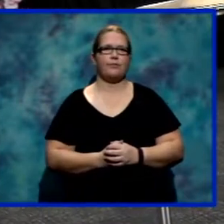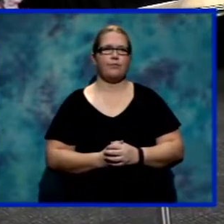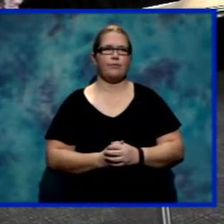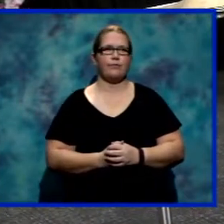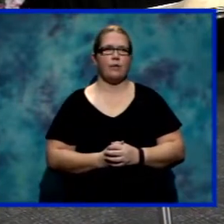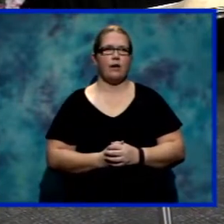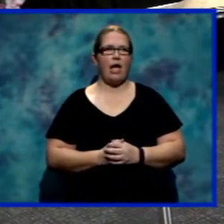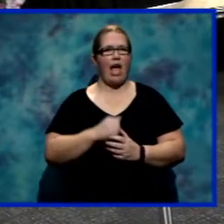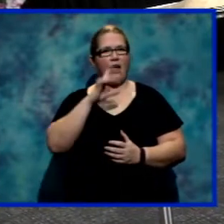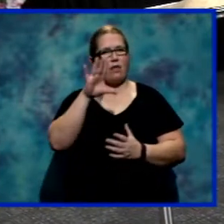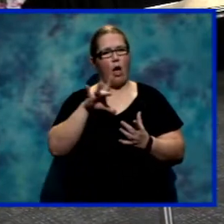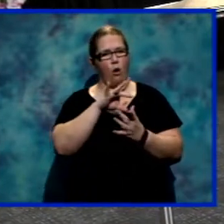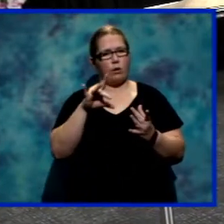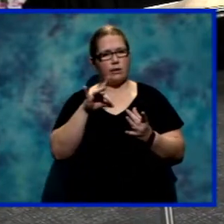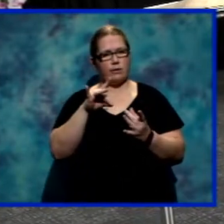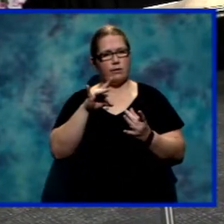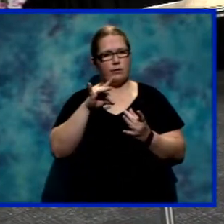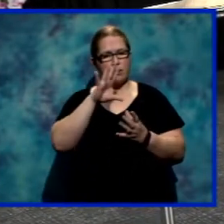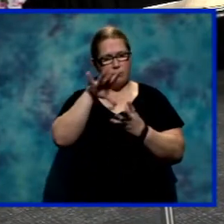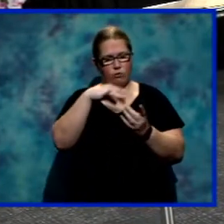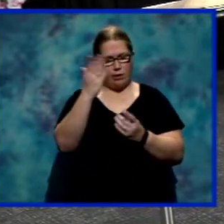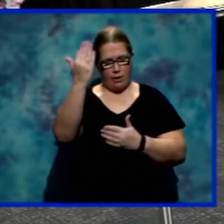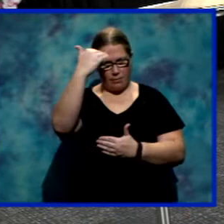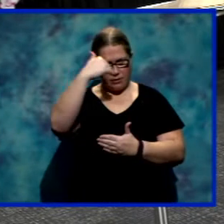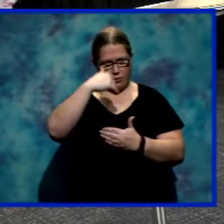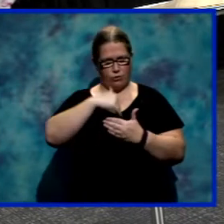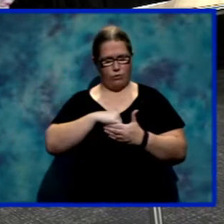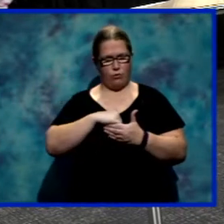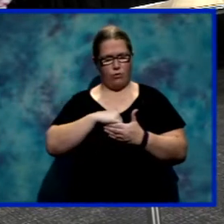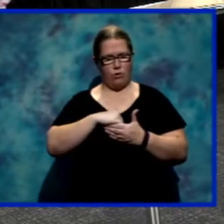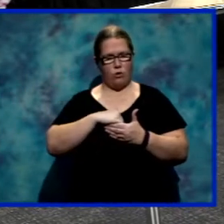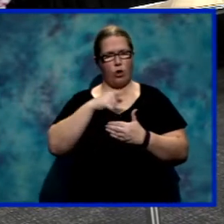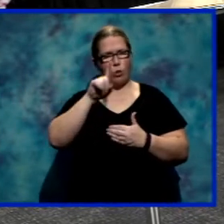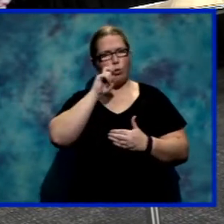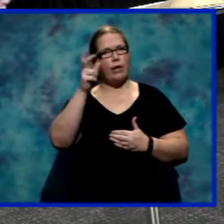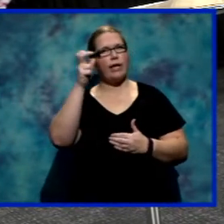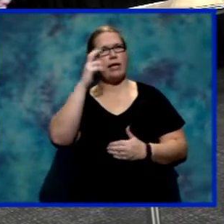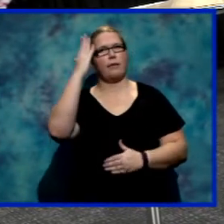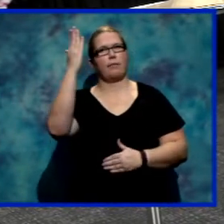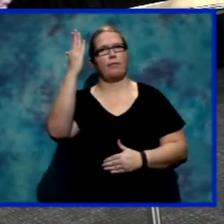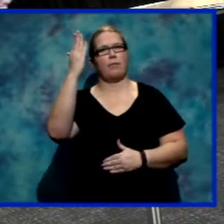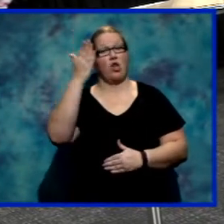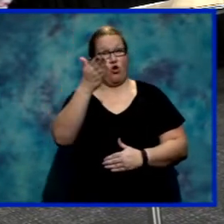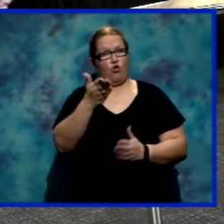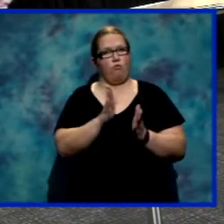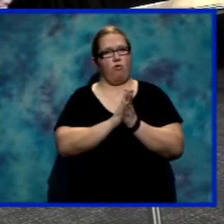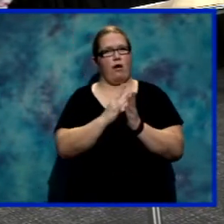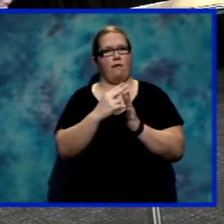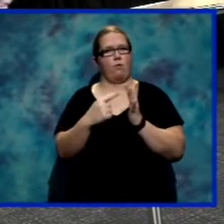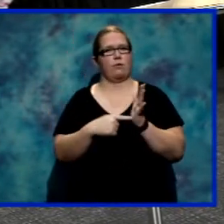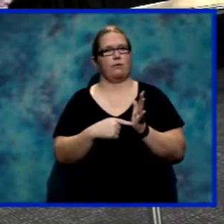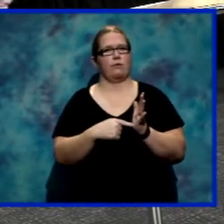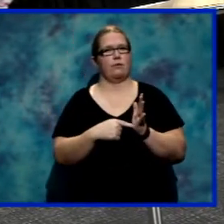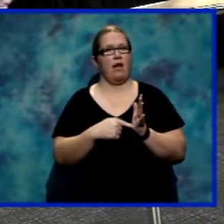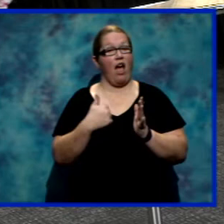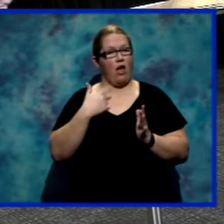and the Holy Spirit comes into you, you will hear him. You prayed for it. I don't